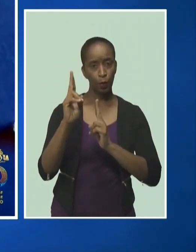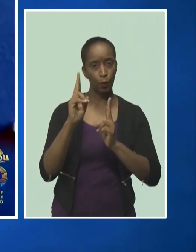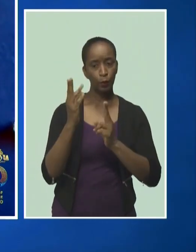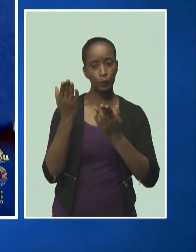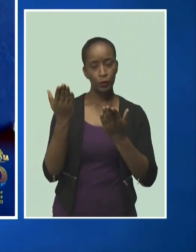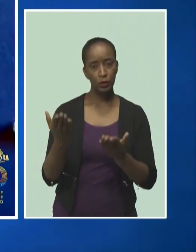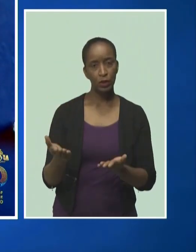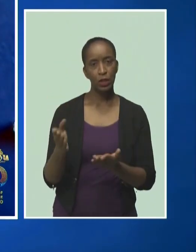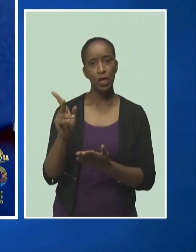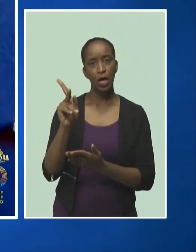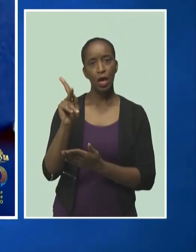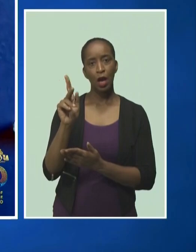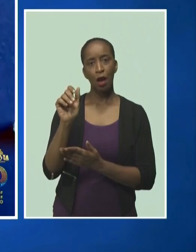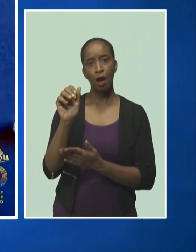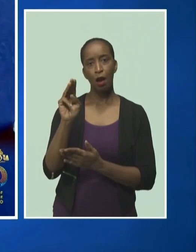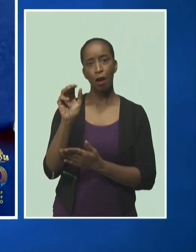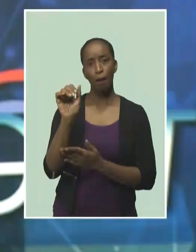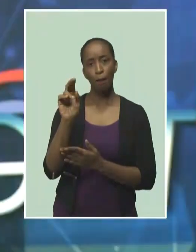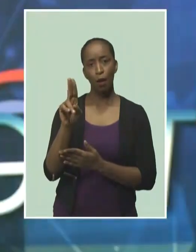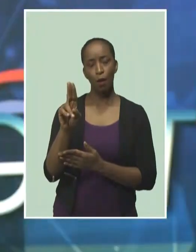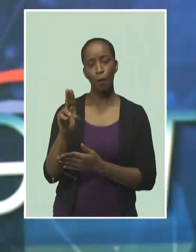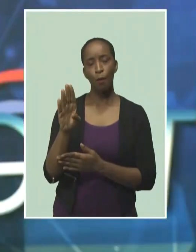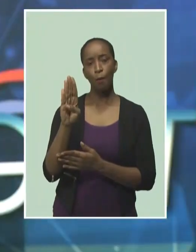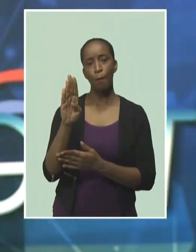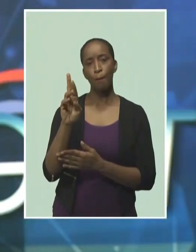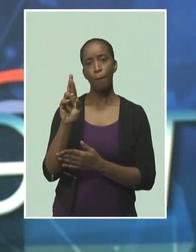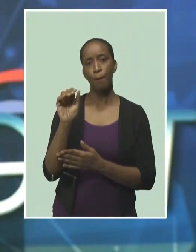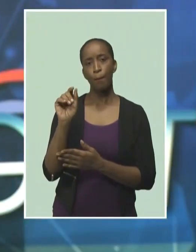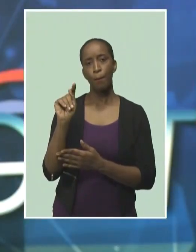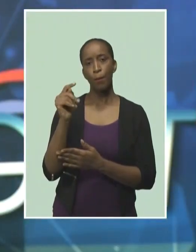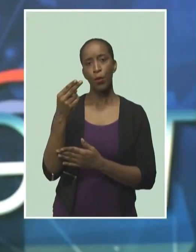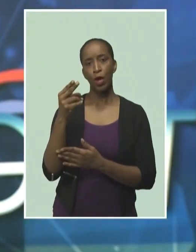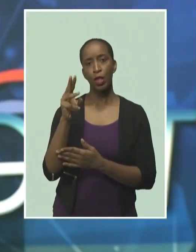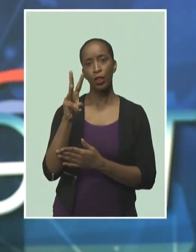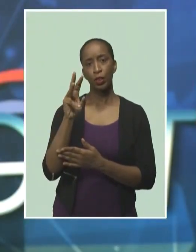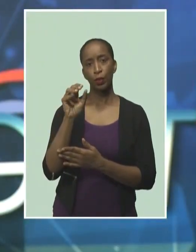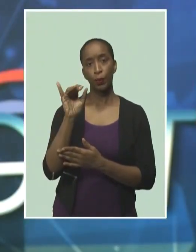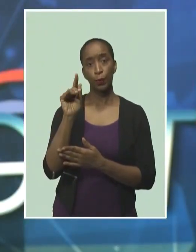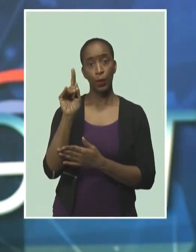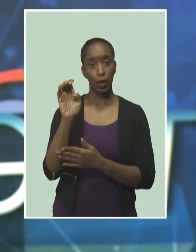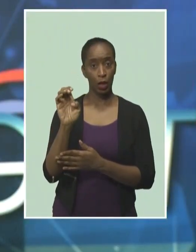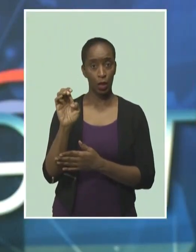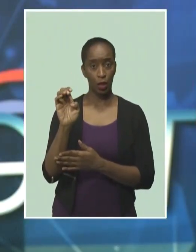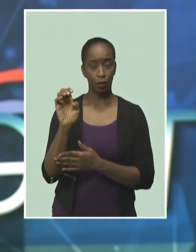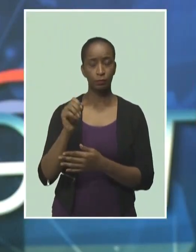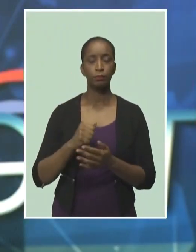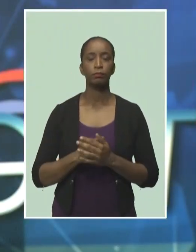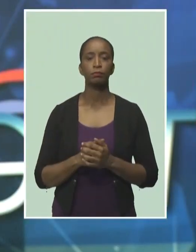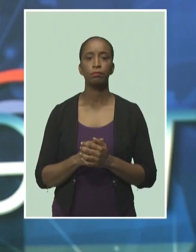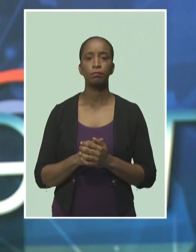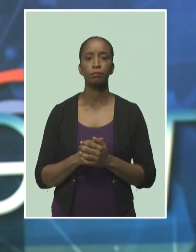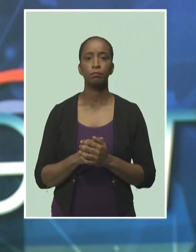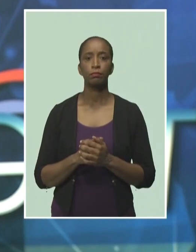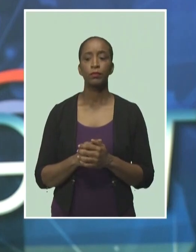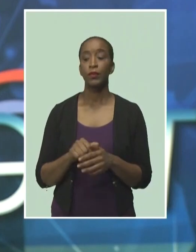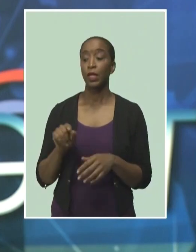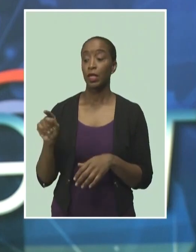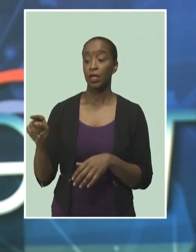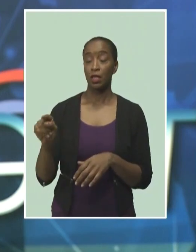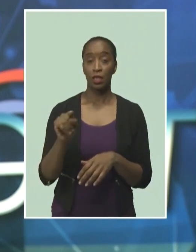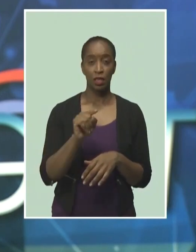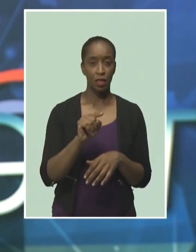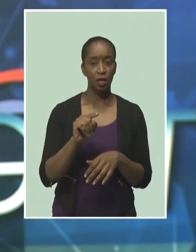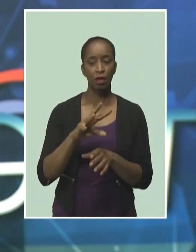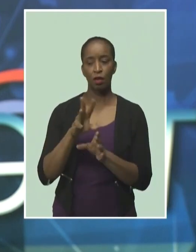late Kamal Brathwaite. Education and health officials from Barbados and the region are working to build on